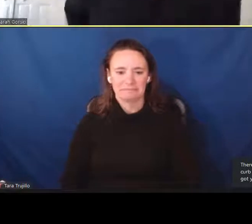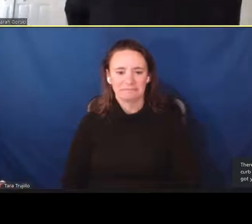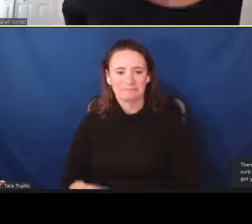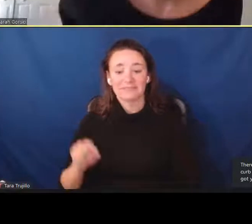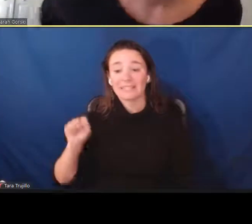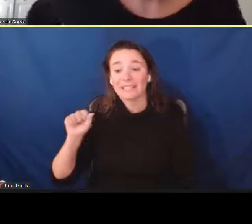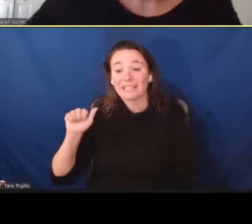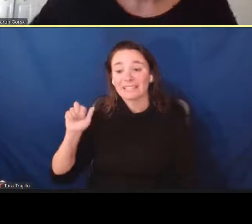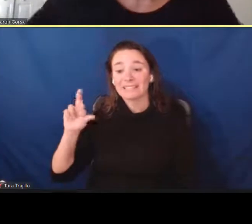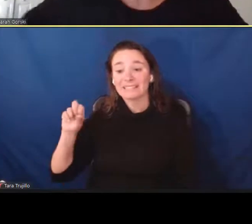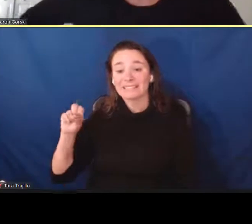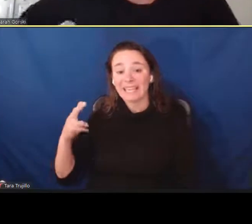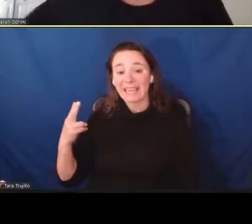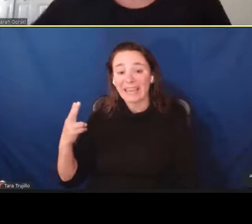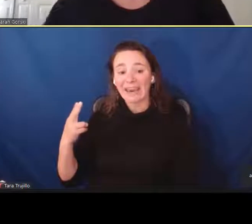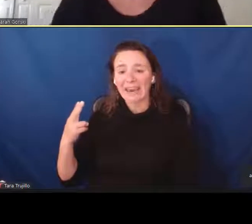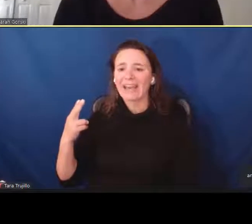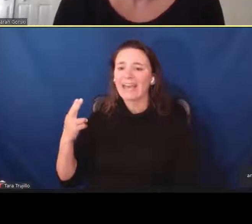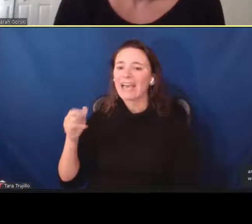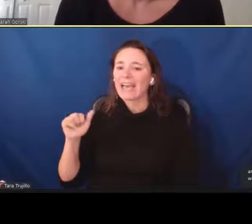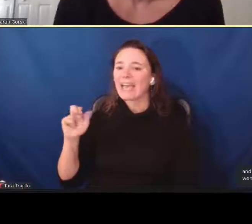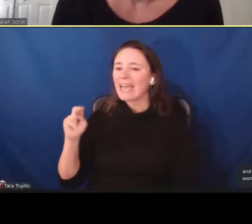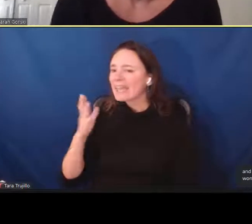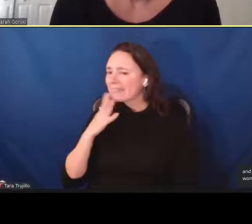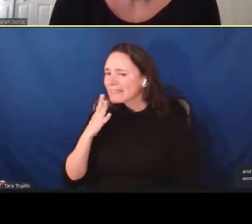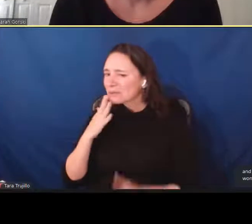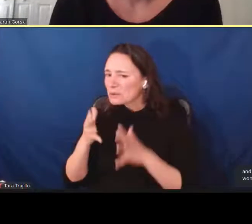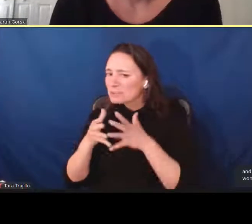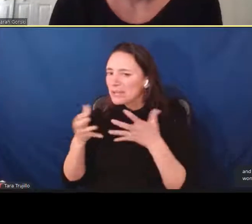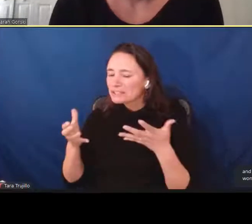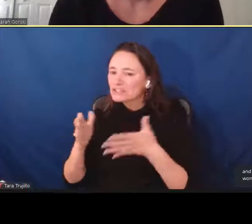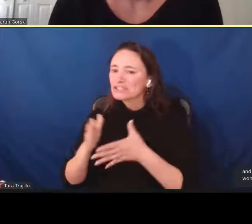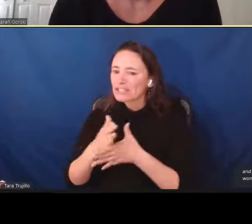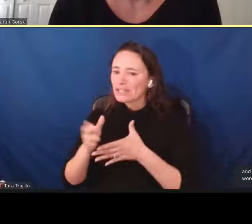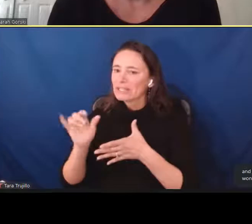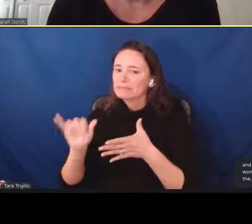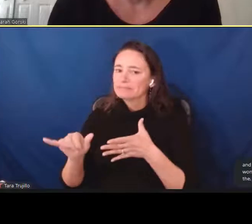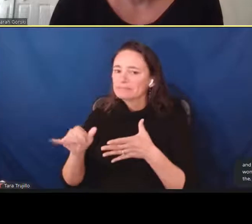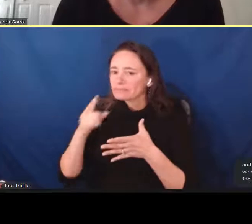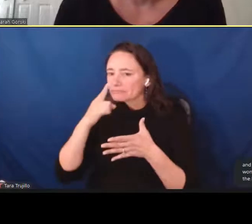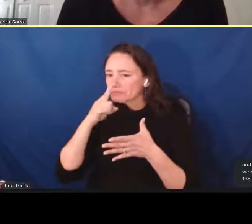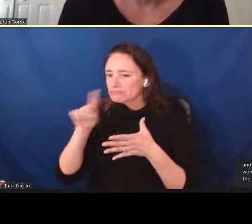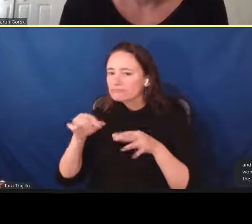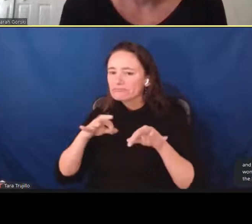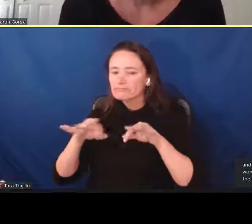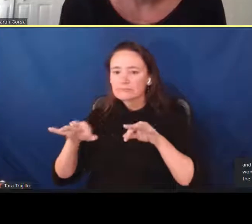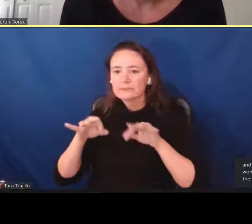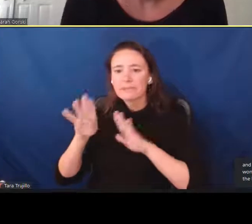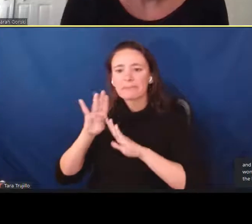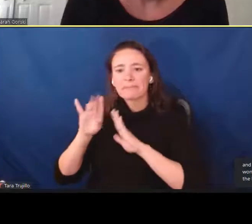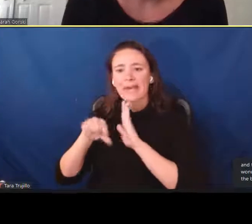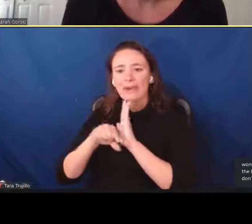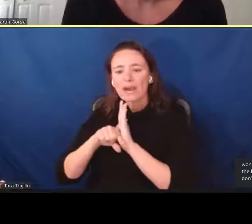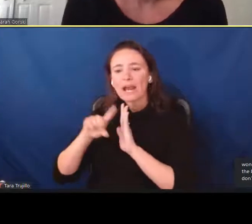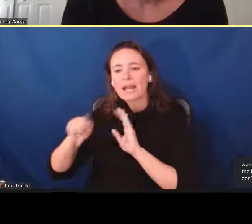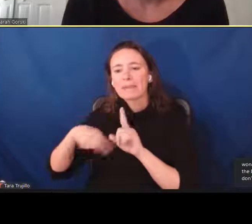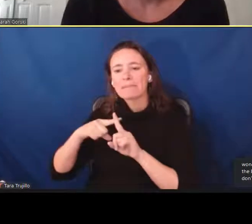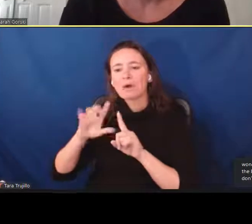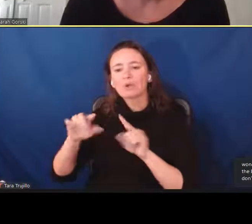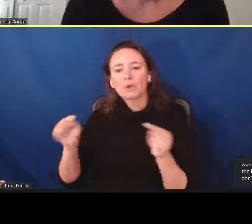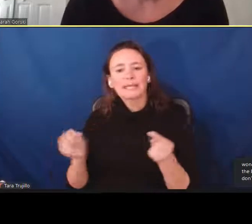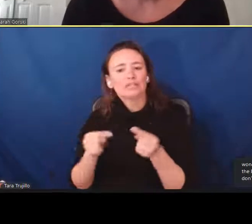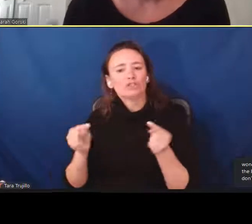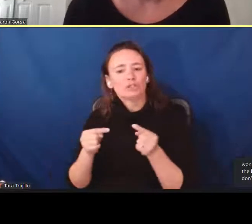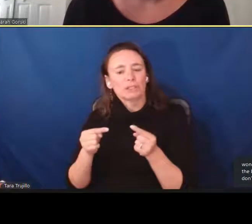And thank you so much for sharing that. I was wondering if you could tell us a little bit about the background surrounding your injury, if you don't mind, just